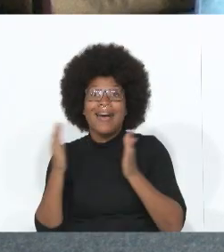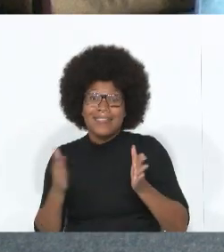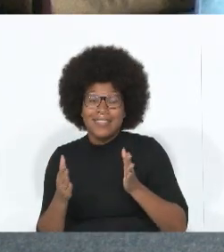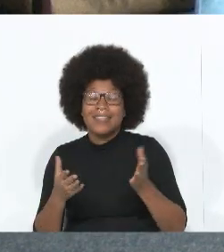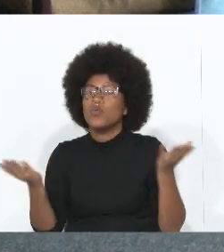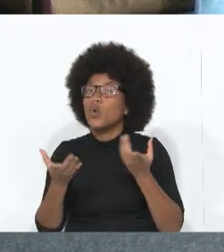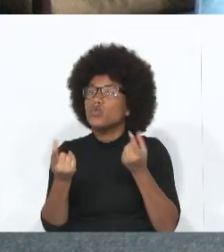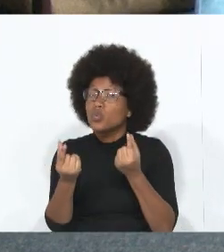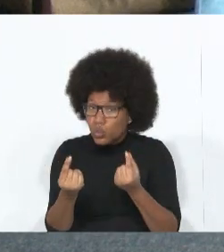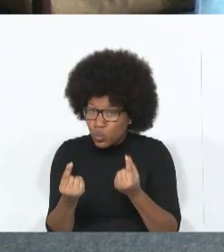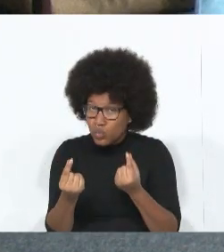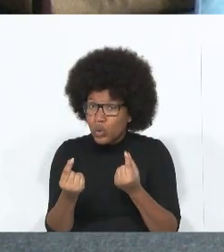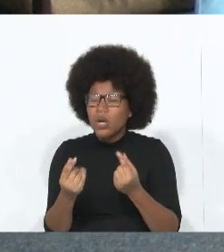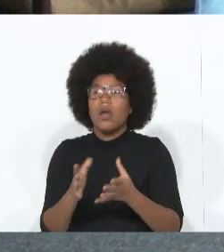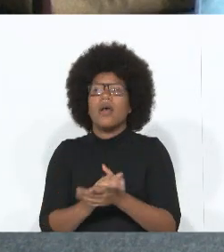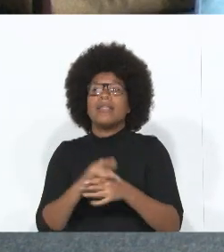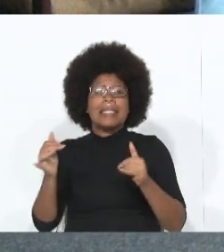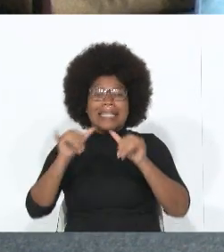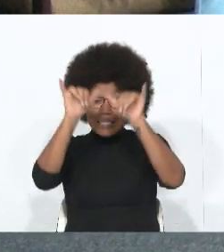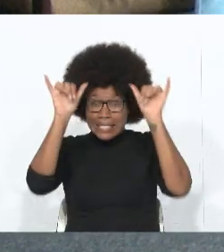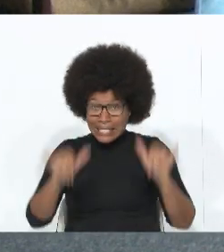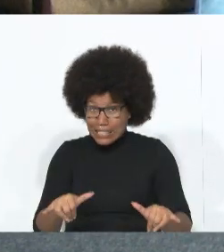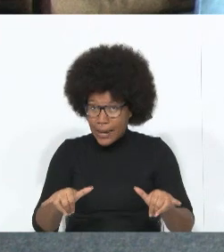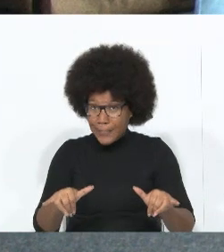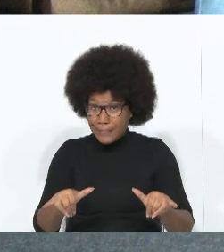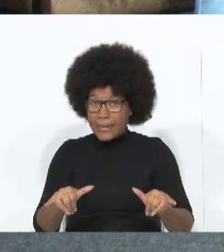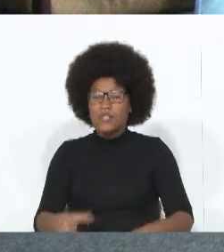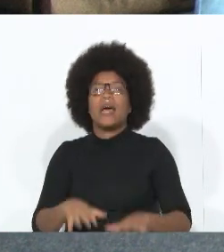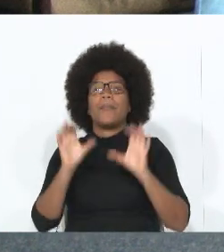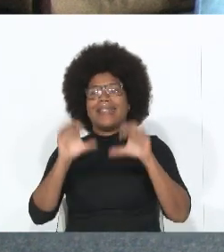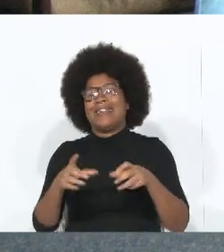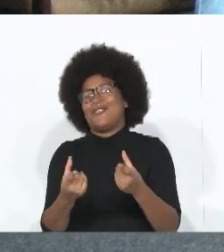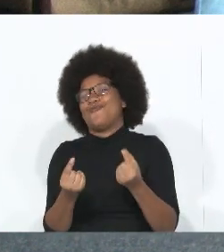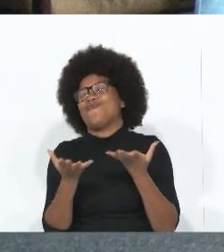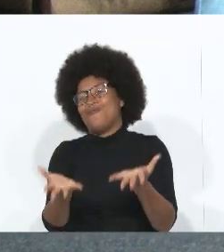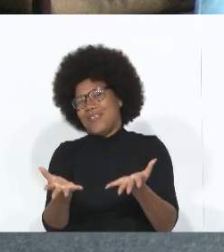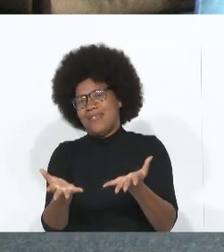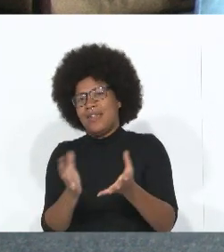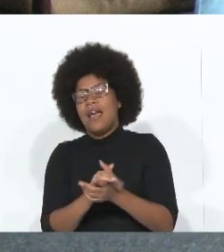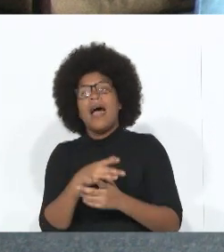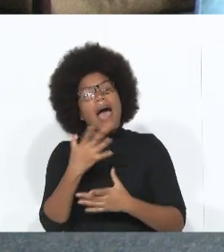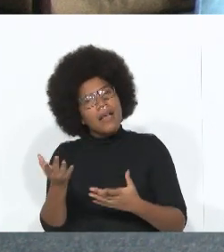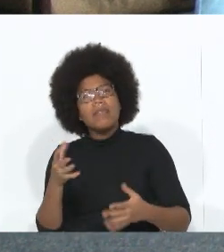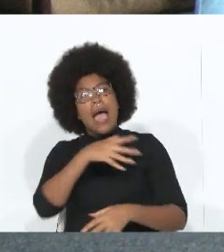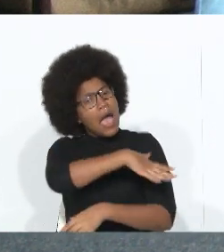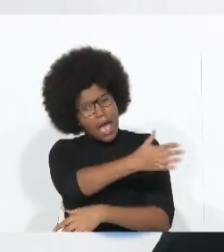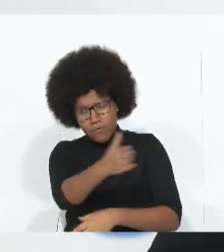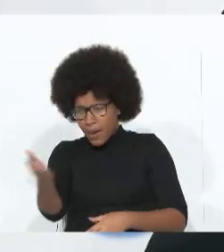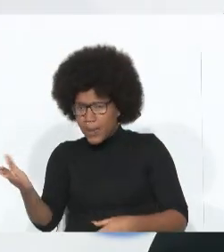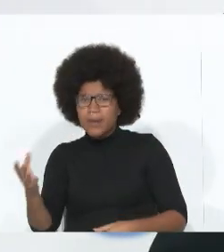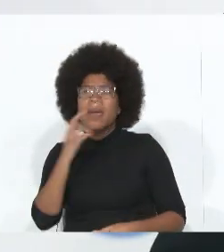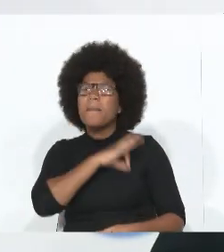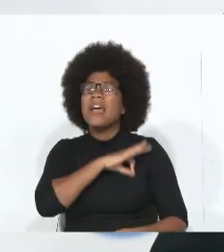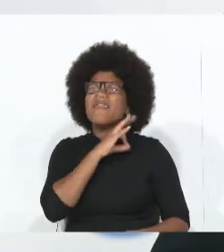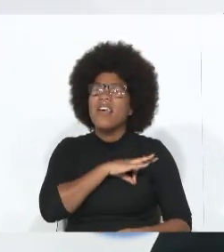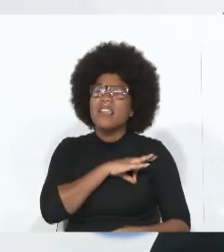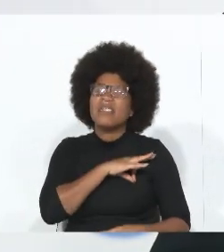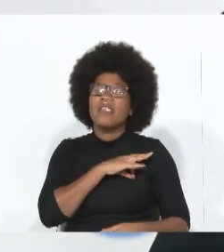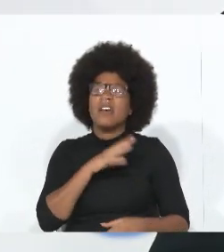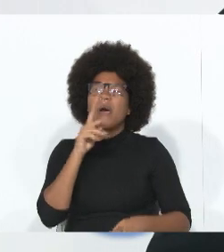we have to put in place so that we can do this with the content and that it can benefit all the different people who have inputs